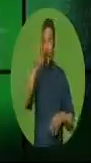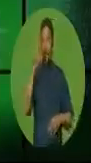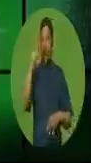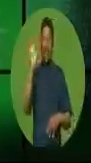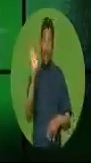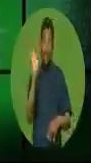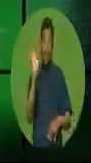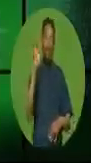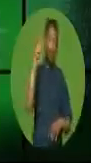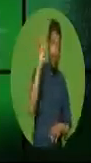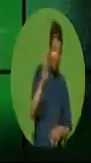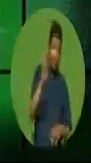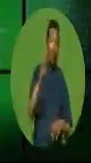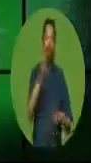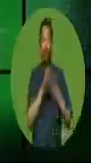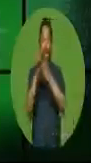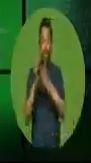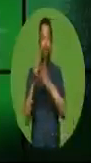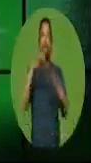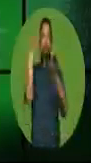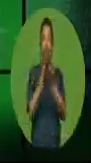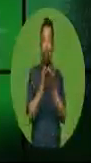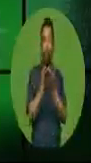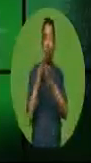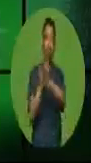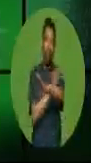1991-92, which led to economic reforms.